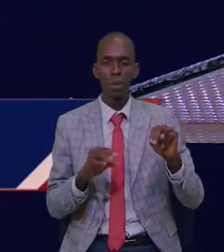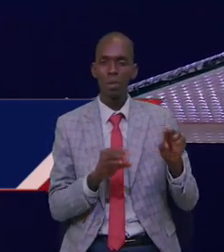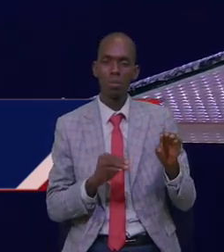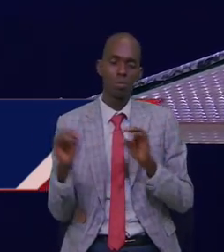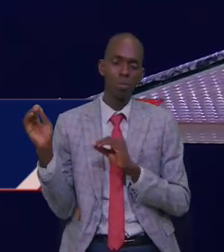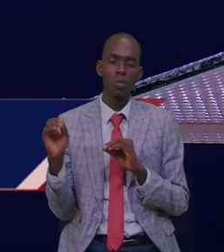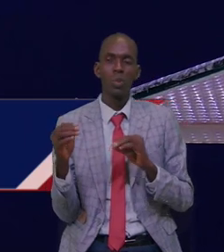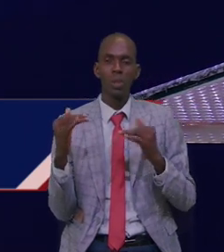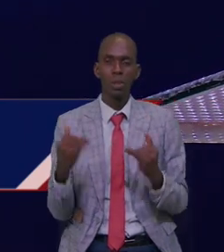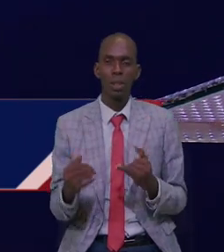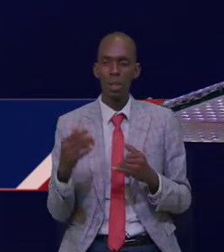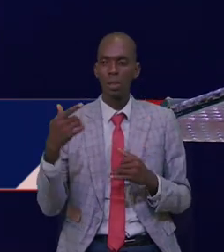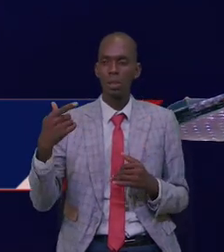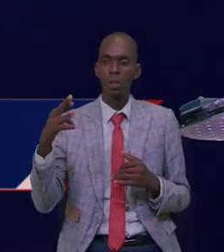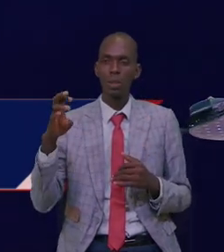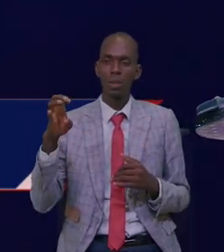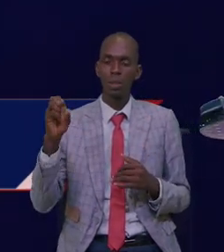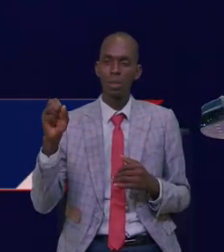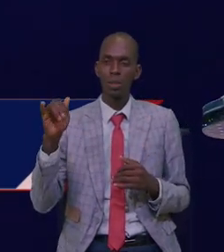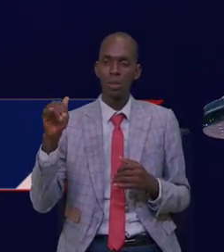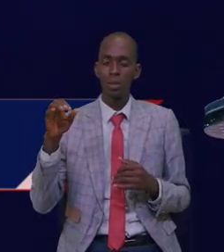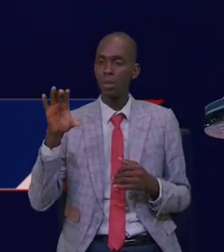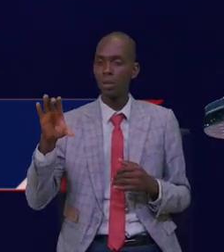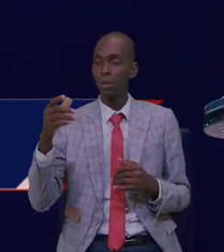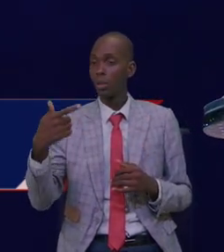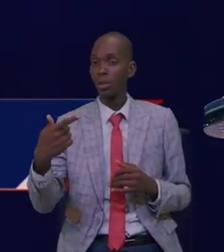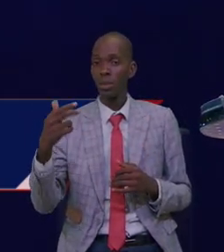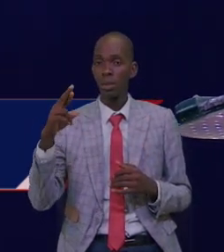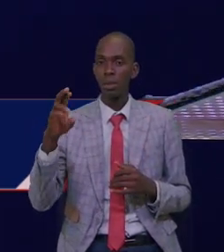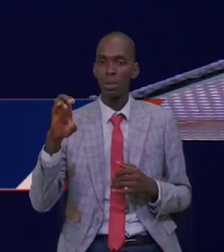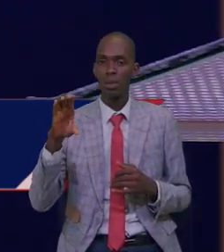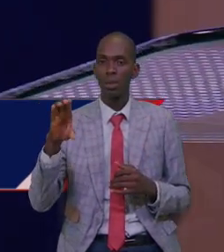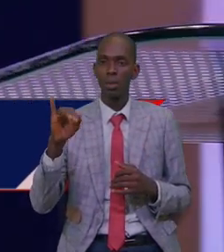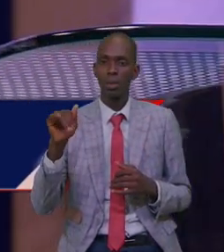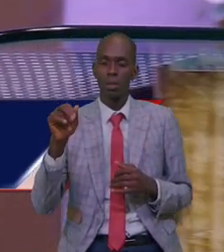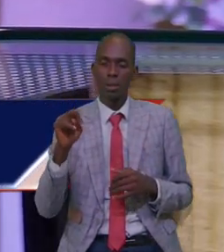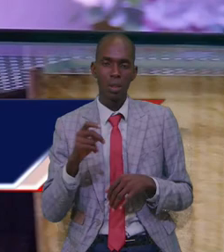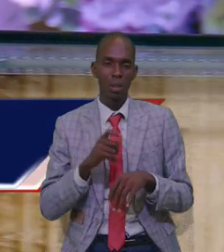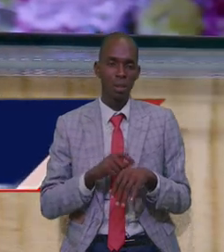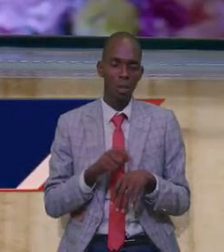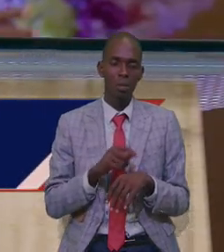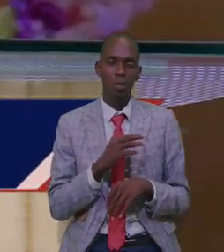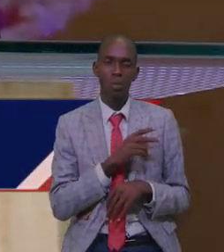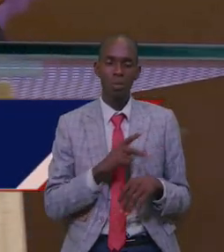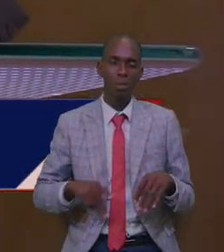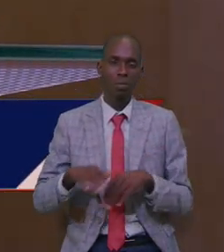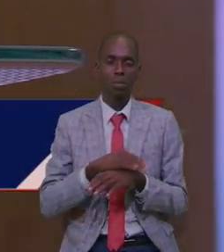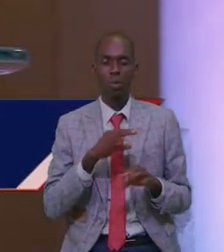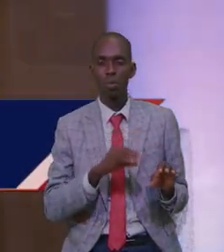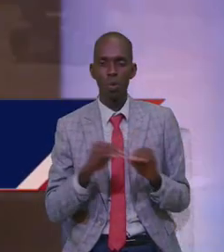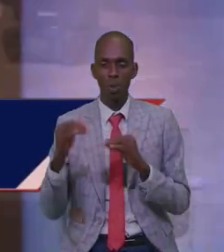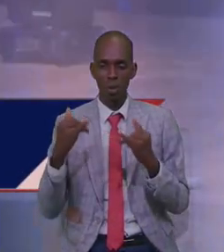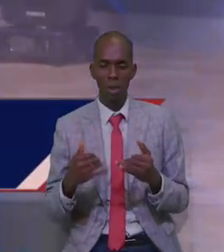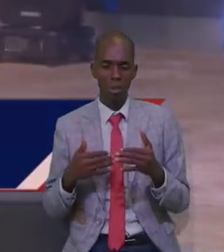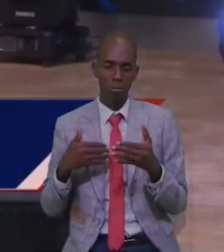government gone, were drawing nearer, and the Roman government is going, and the day is now approaching, and we're